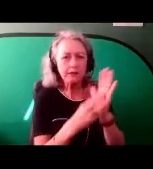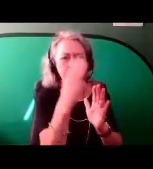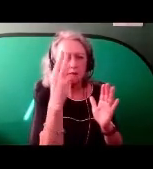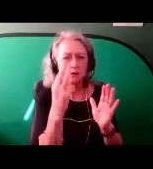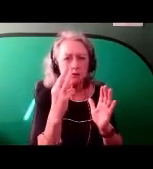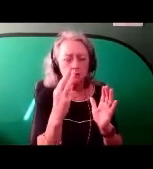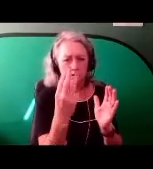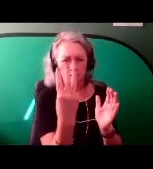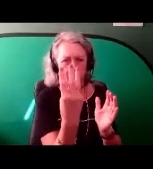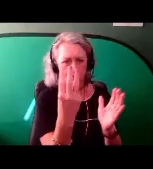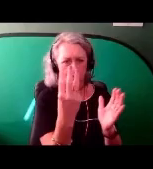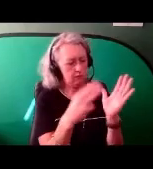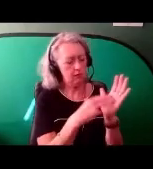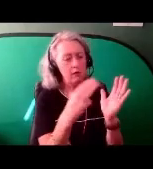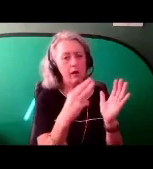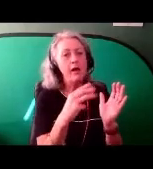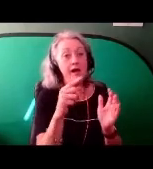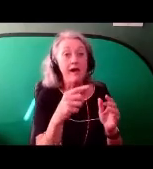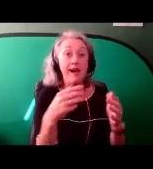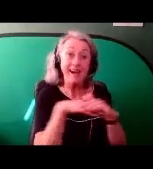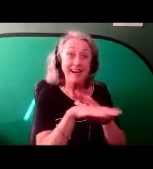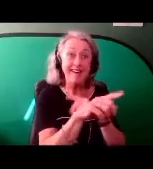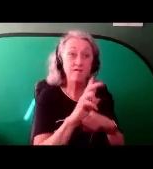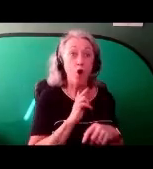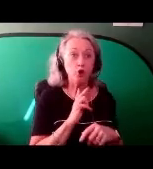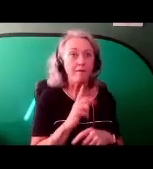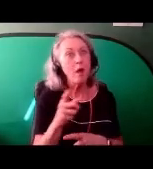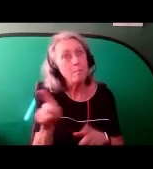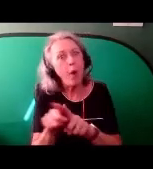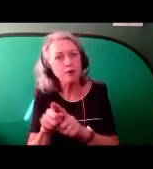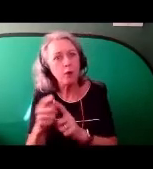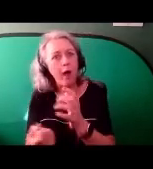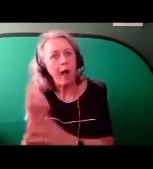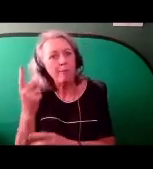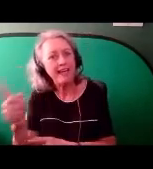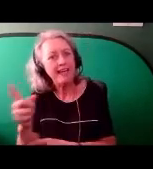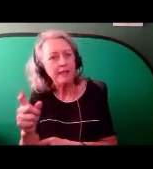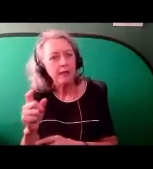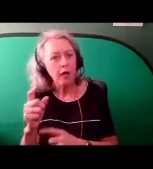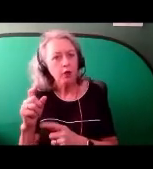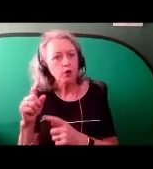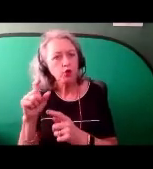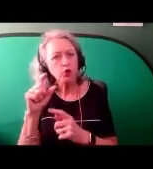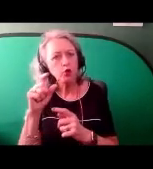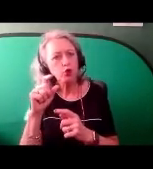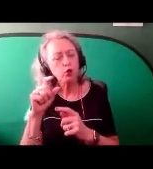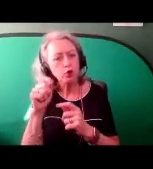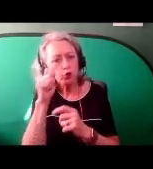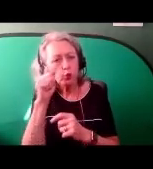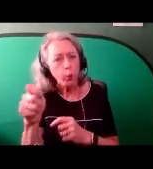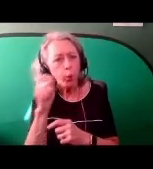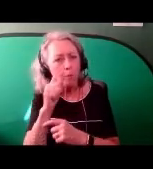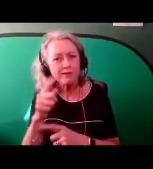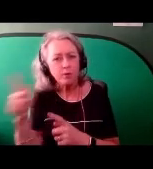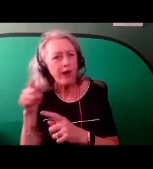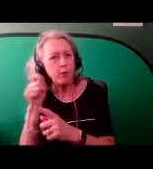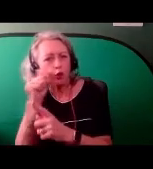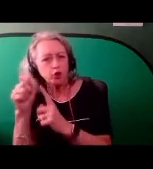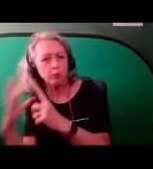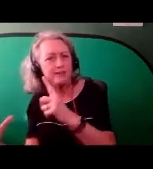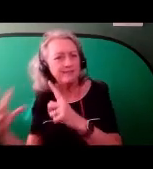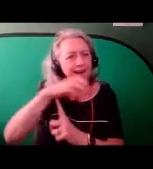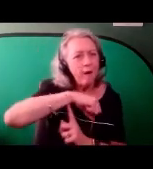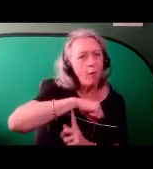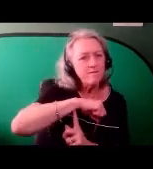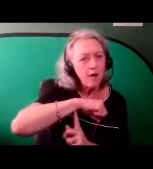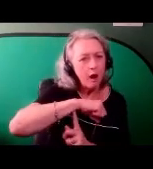a three-finger double tap does something in VoiceOver, but it also does something in Zoom, and Zoom's going to take over. So that's probably going to be a different gesture. So if the